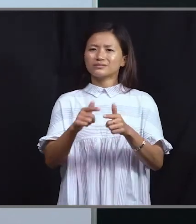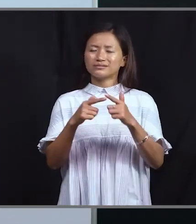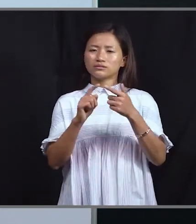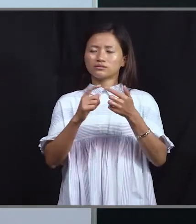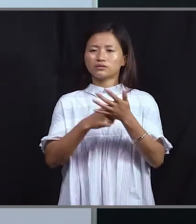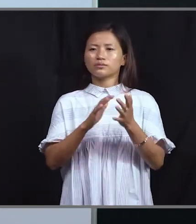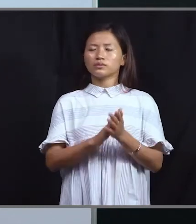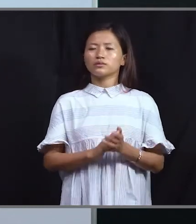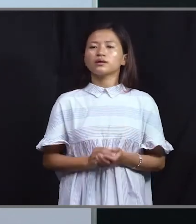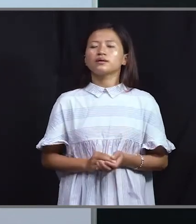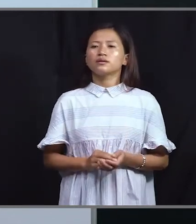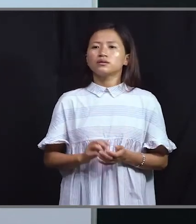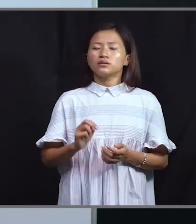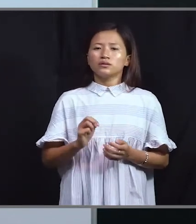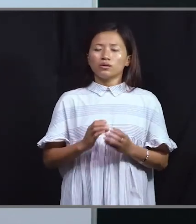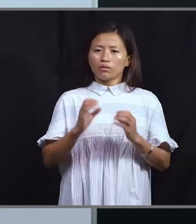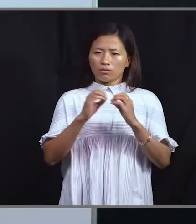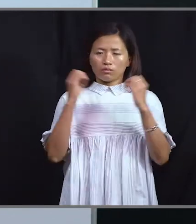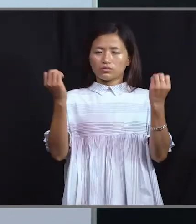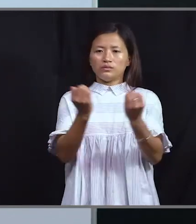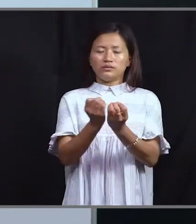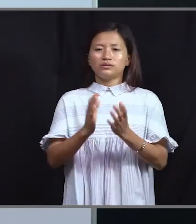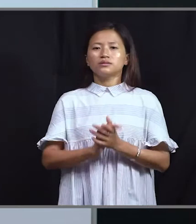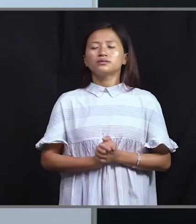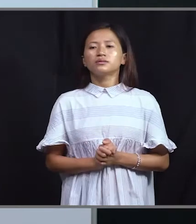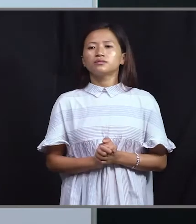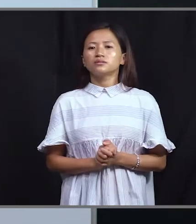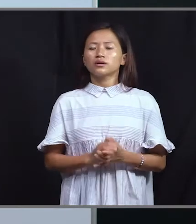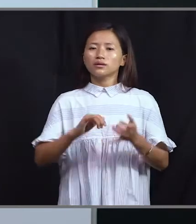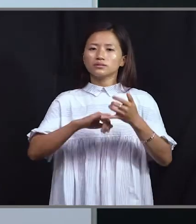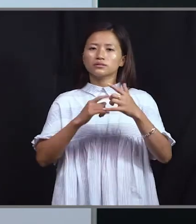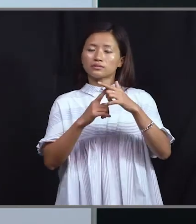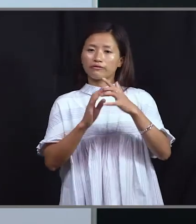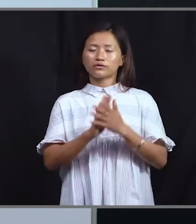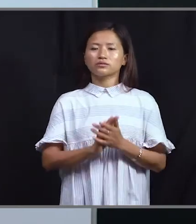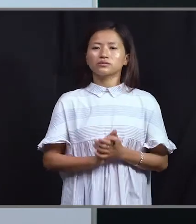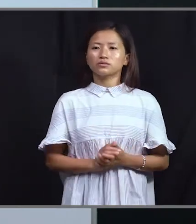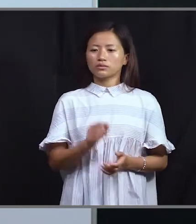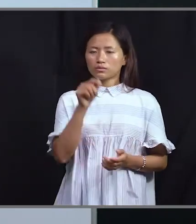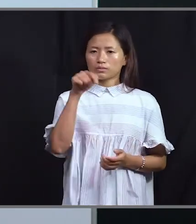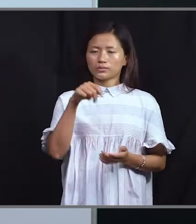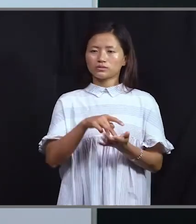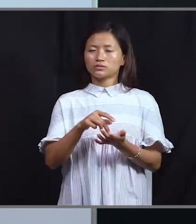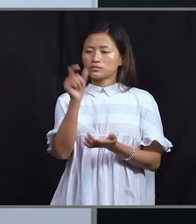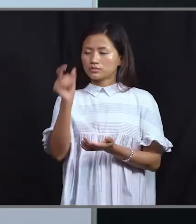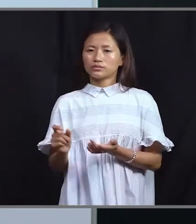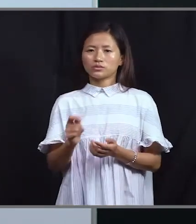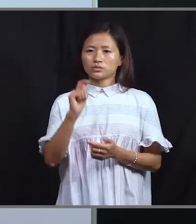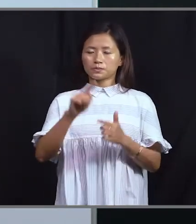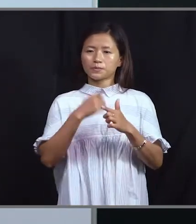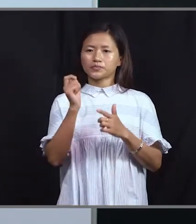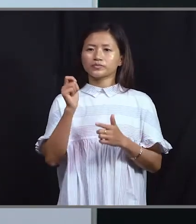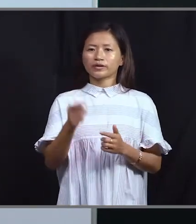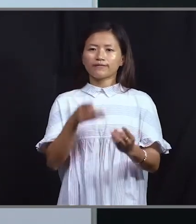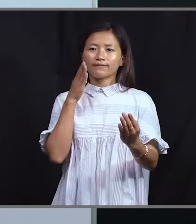those plannings are taking place. Then organizing, yes or no? Organizing, then staffing, isn't it? Putting the right person to the right job. Then directing.